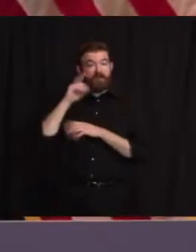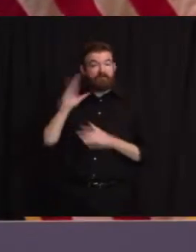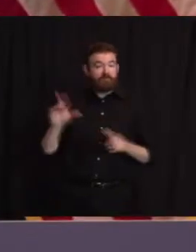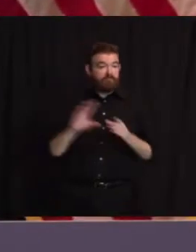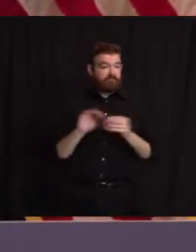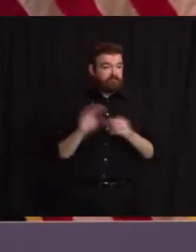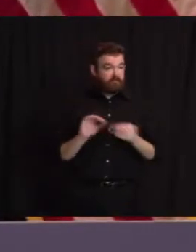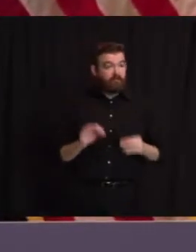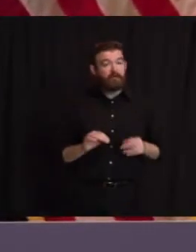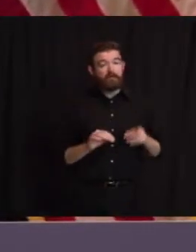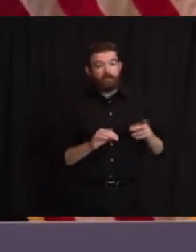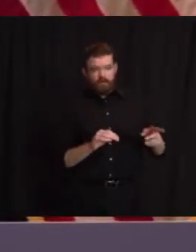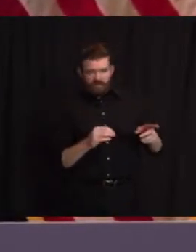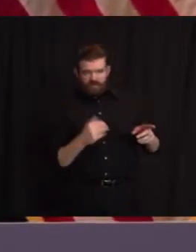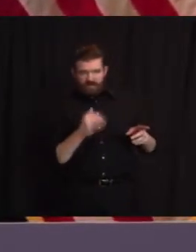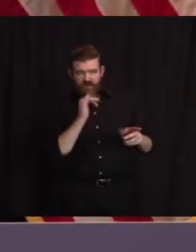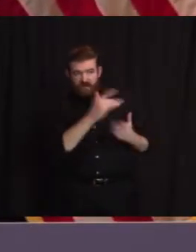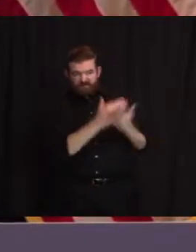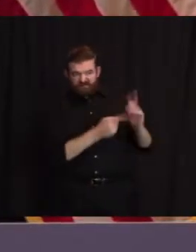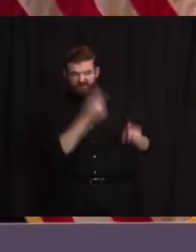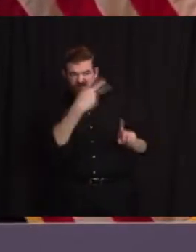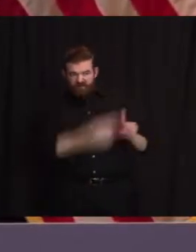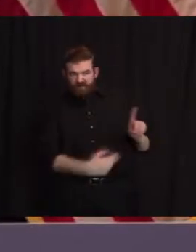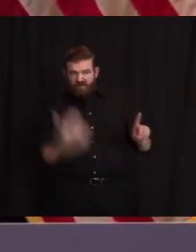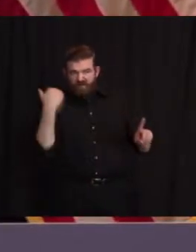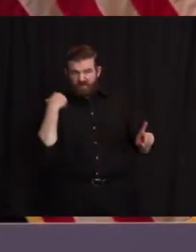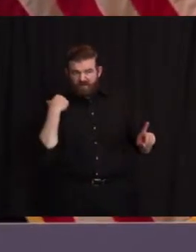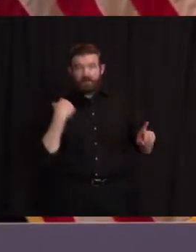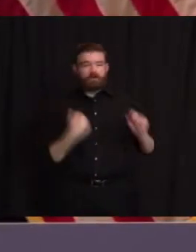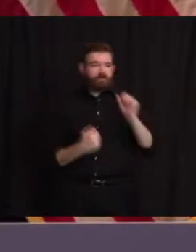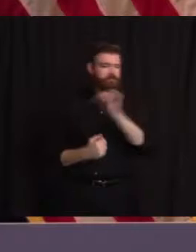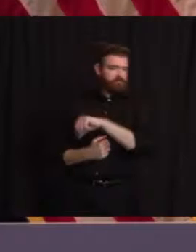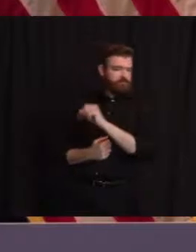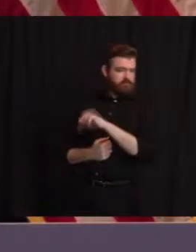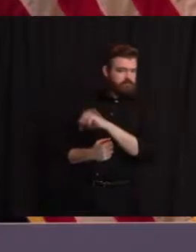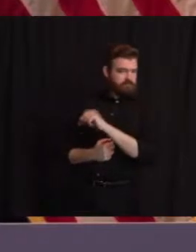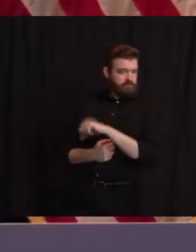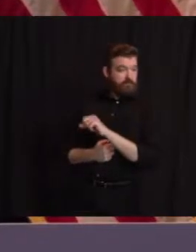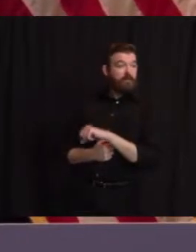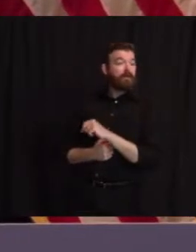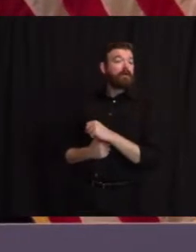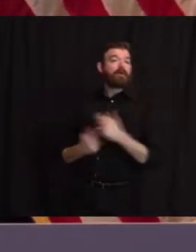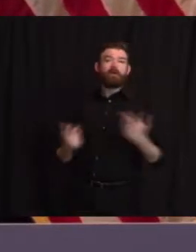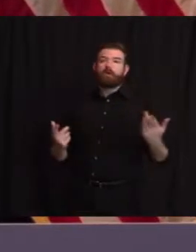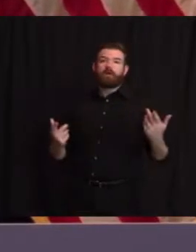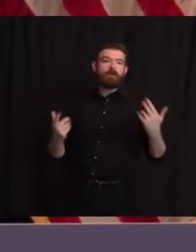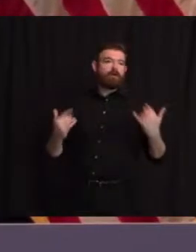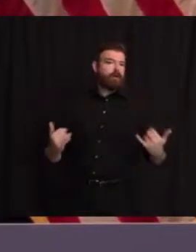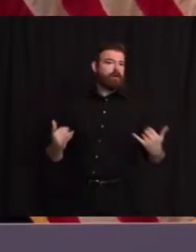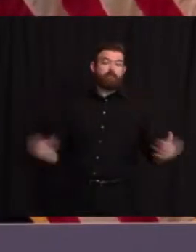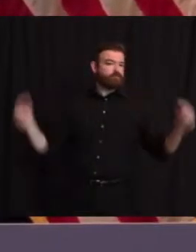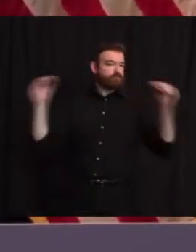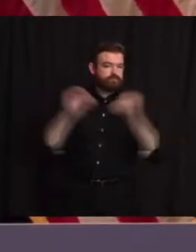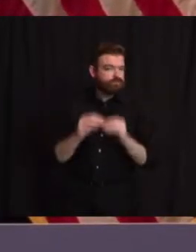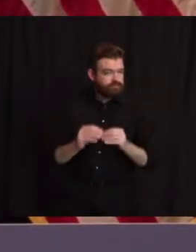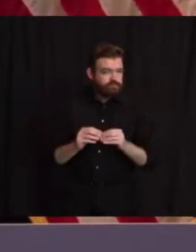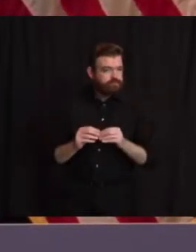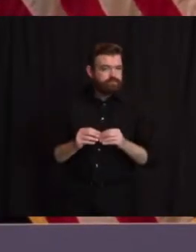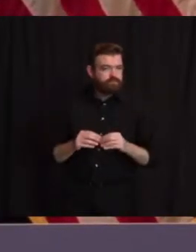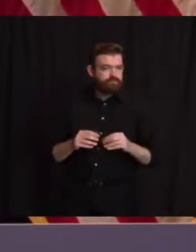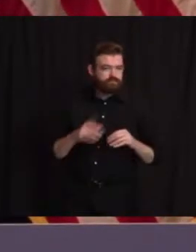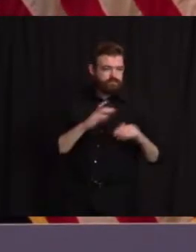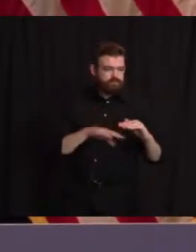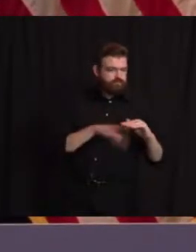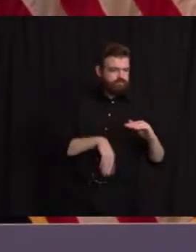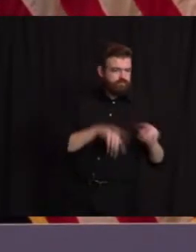point, Liz, and then it's now a little bit on steroids. That was about just under $1 billion. This is just over $1.3 billion, is that right?